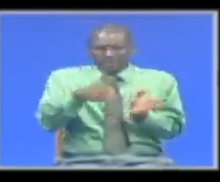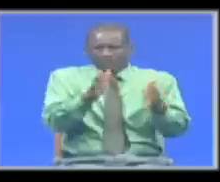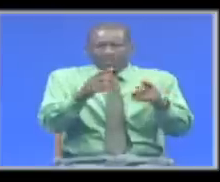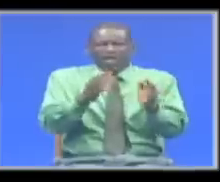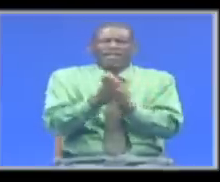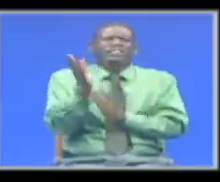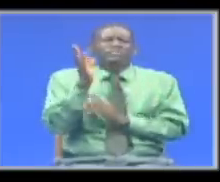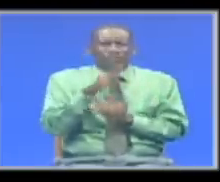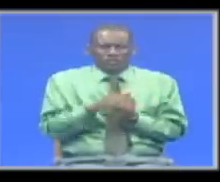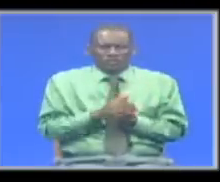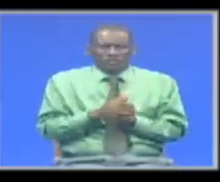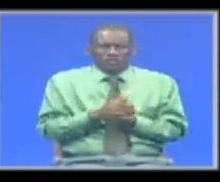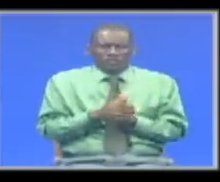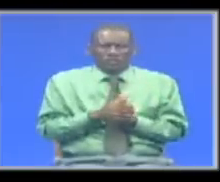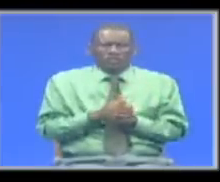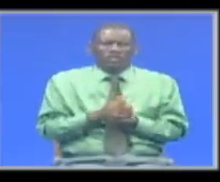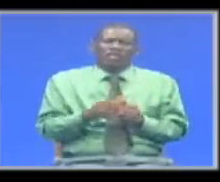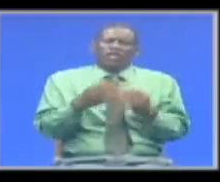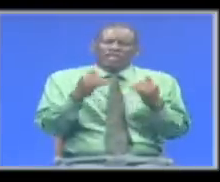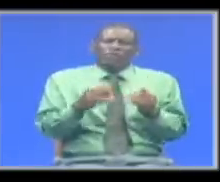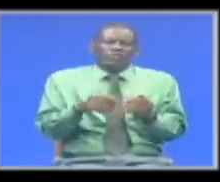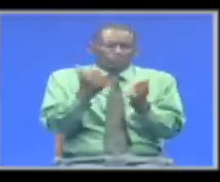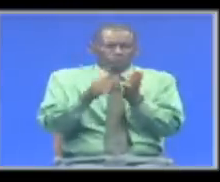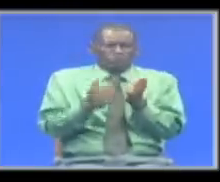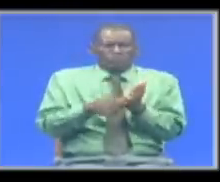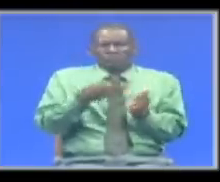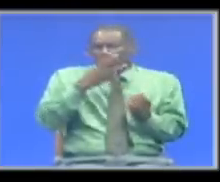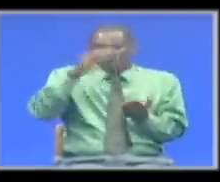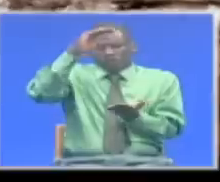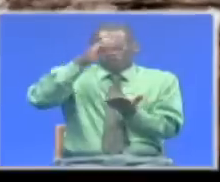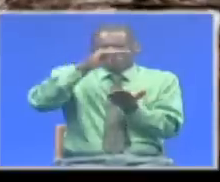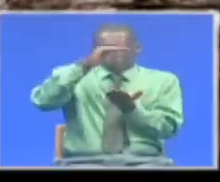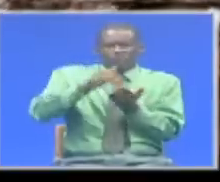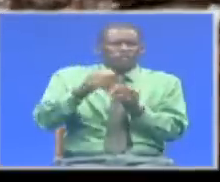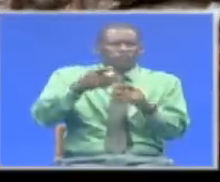The answers to the riddle of the Mara's dwindling waters lie upstream.